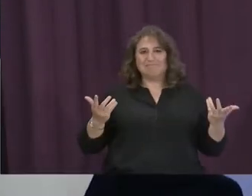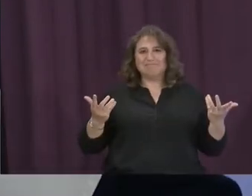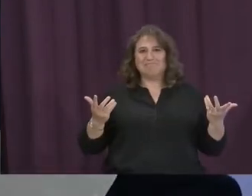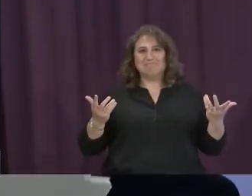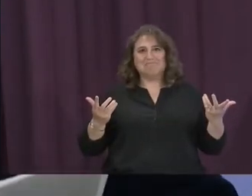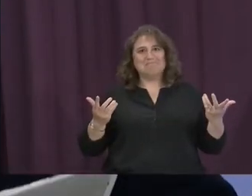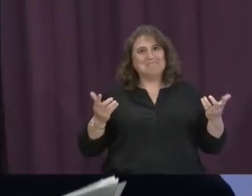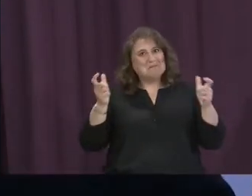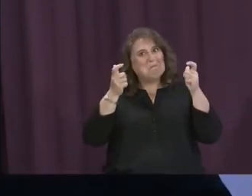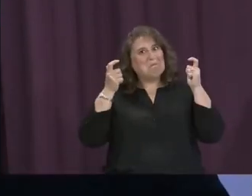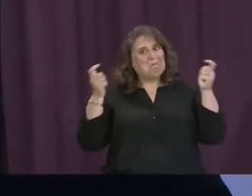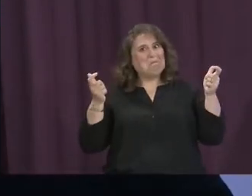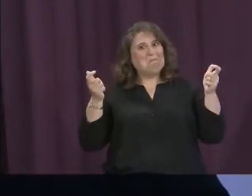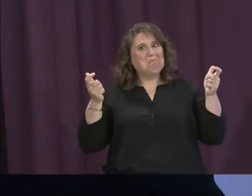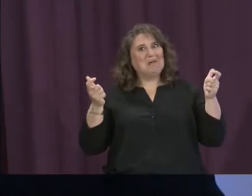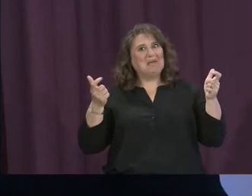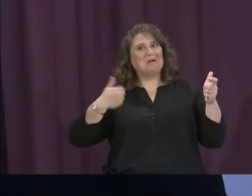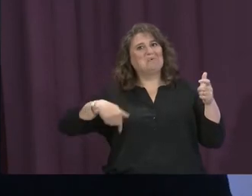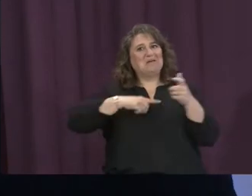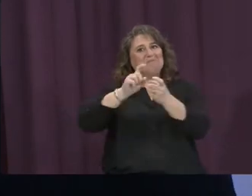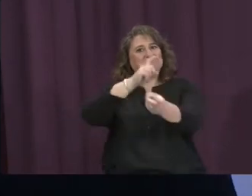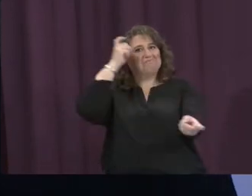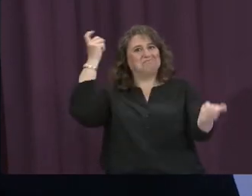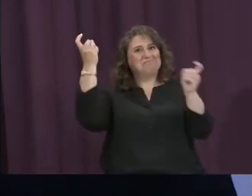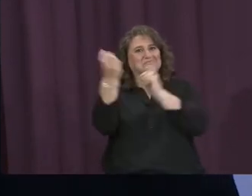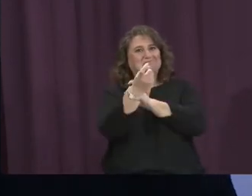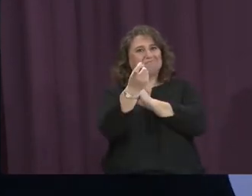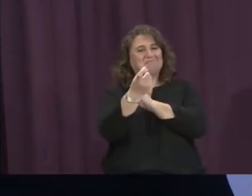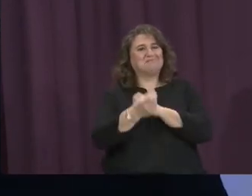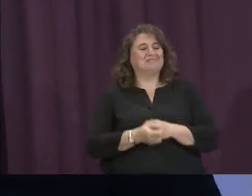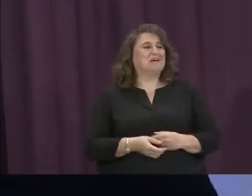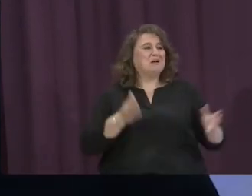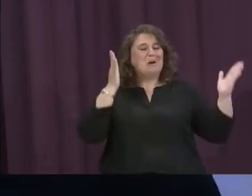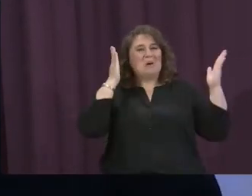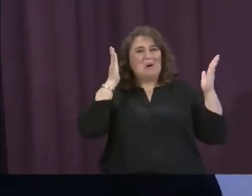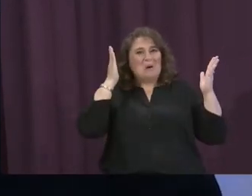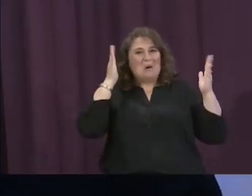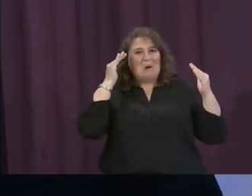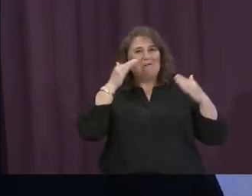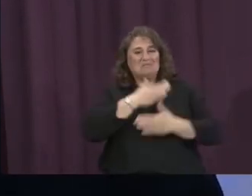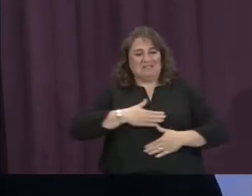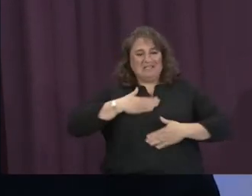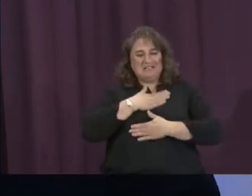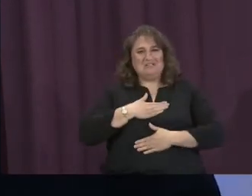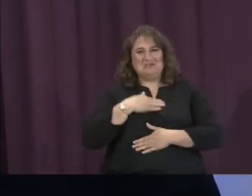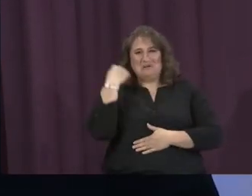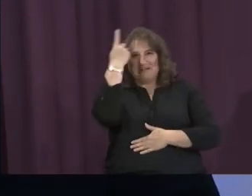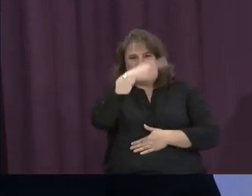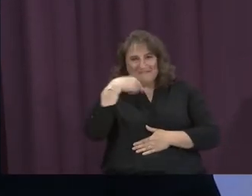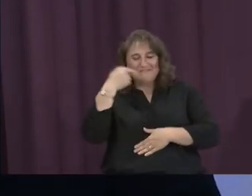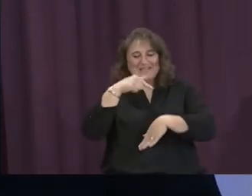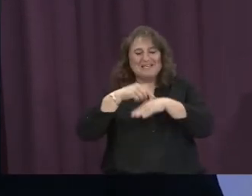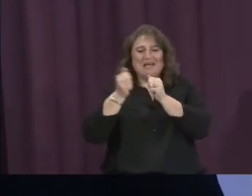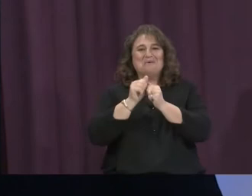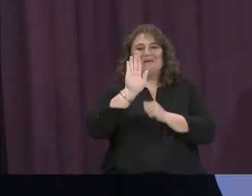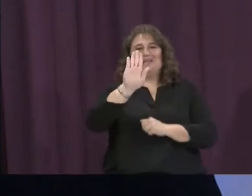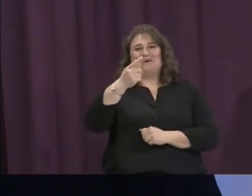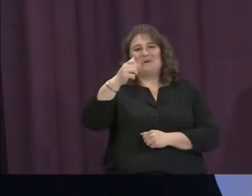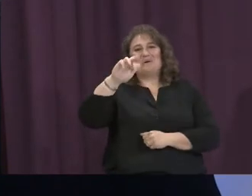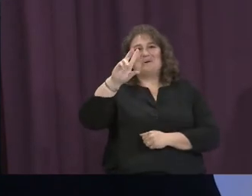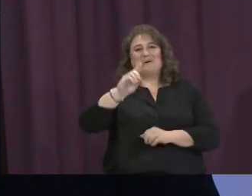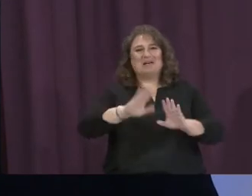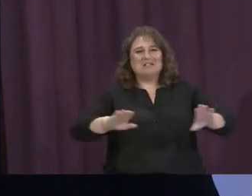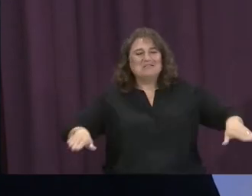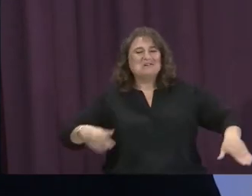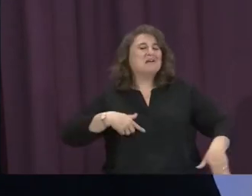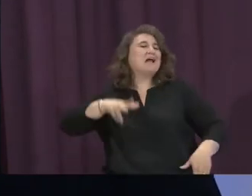and we're making great changes. Yes, and I hope you're having so much fun with FaceTime. If you have grandchildren or anything like that, I've been